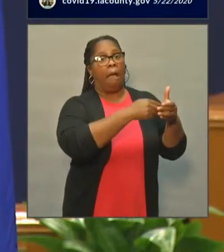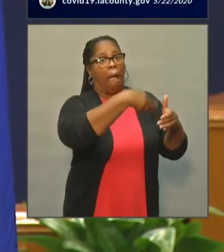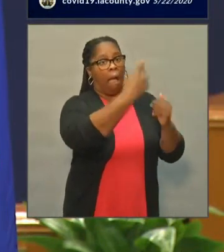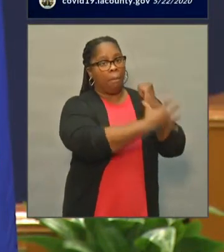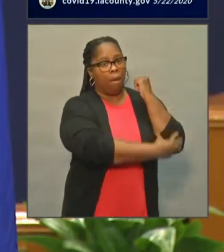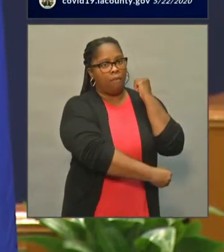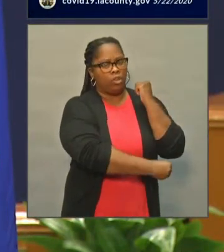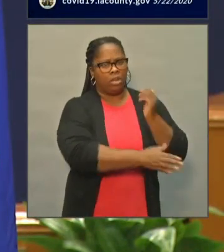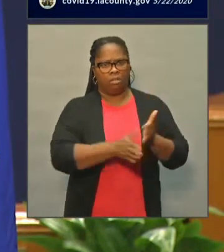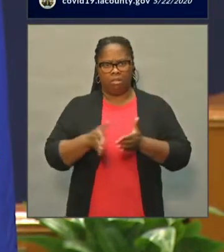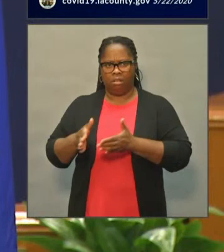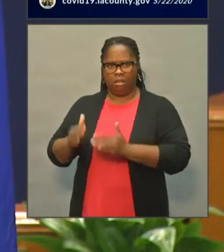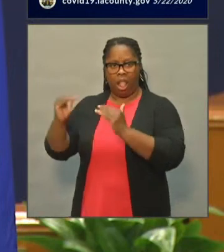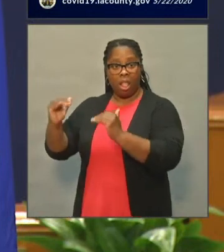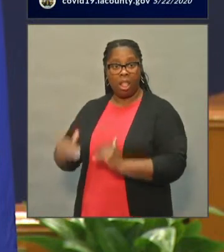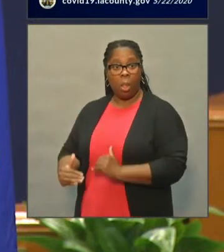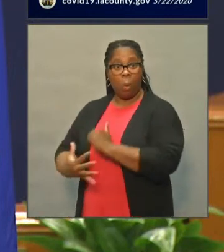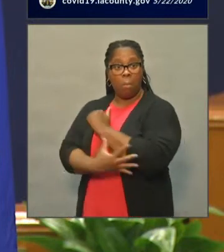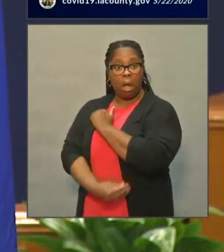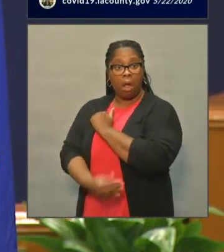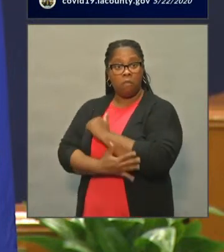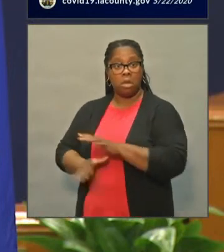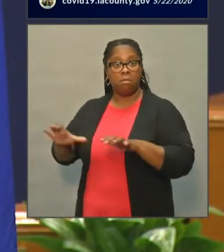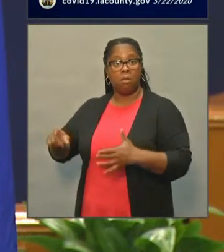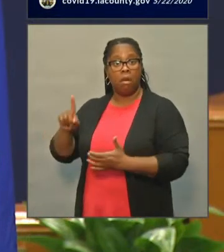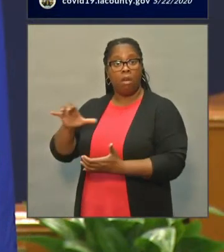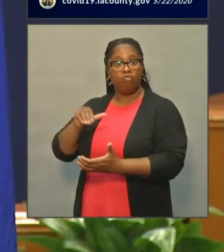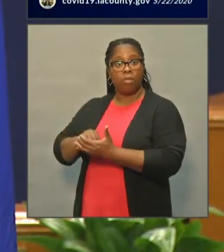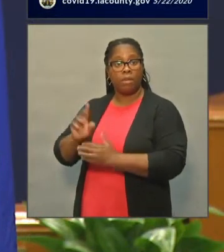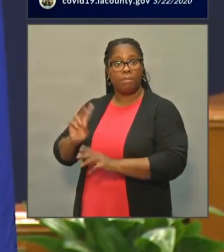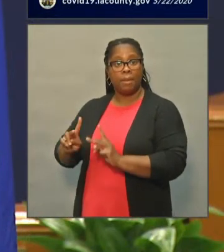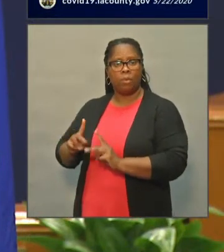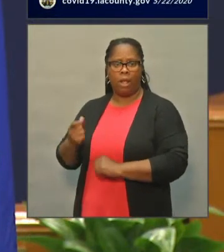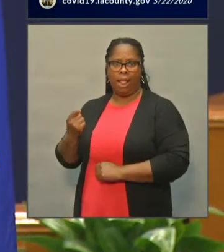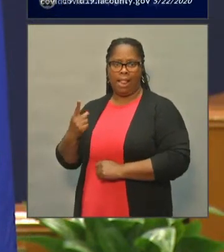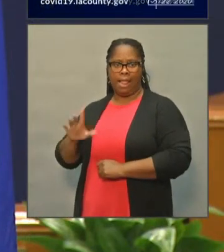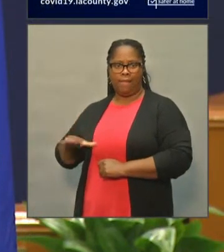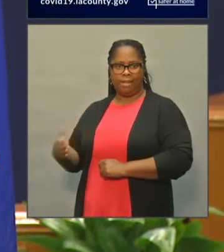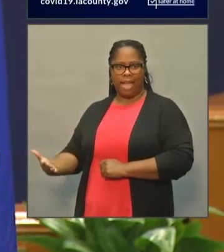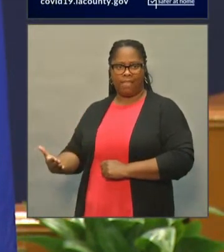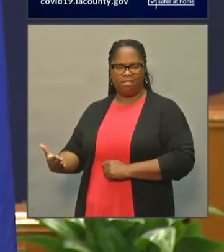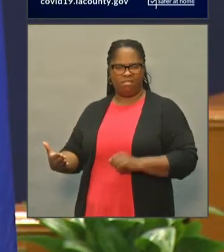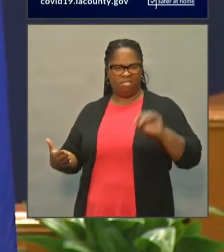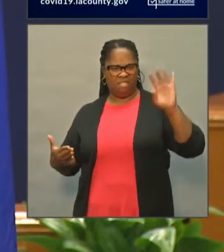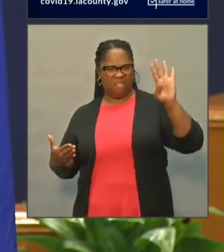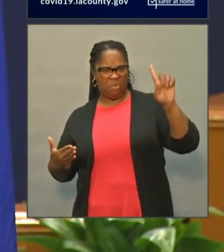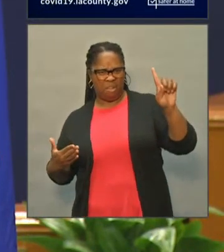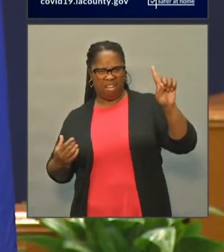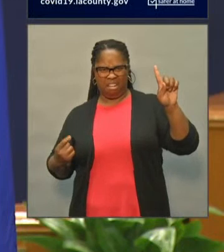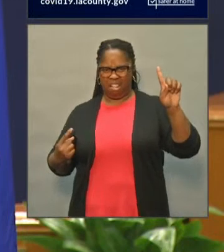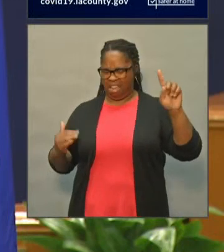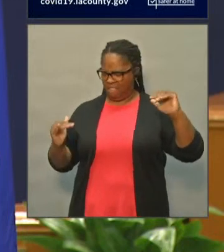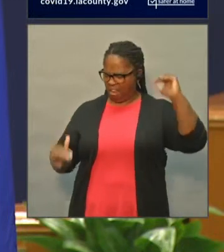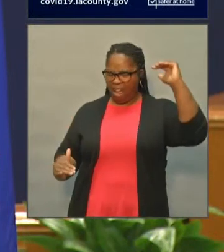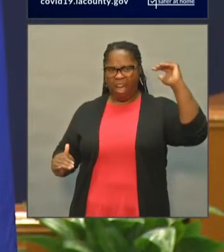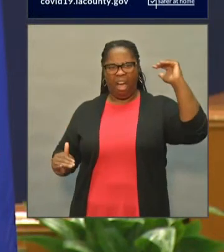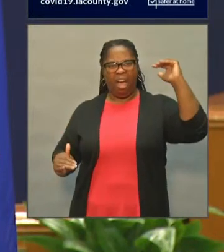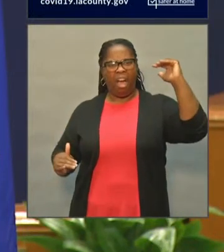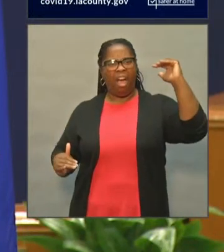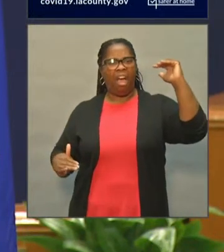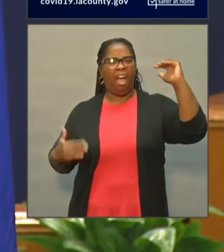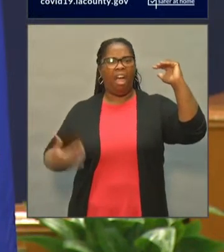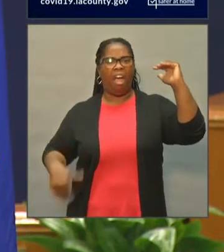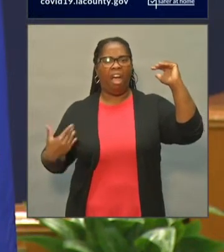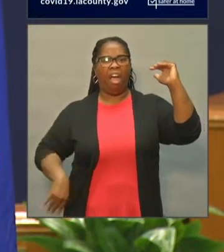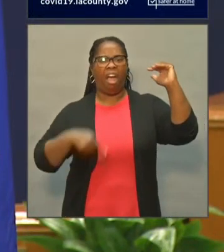where the death rates are 11 deaths per 100,000. The data remains deeply disturbing, and it will require a lot